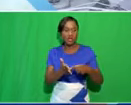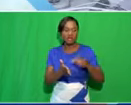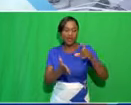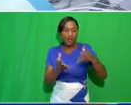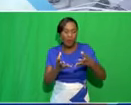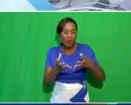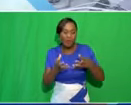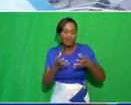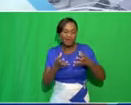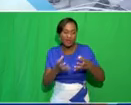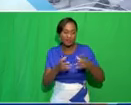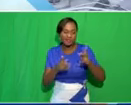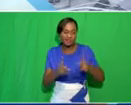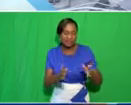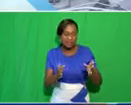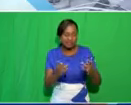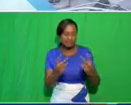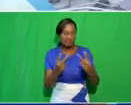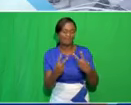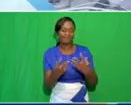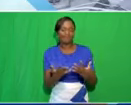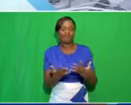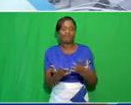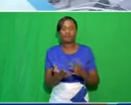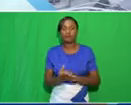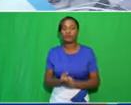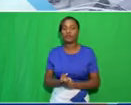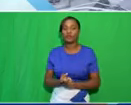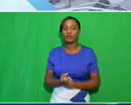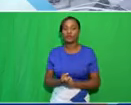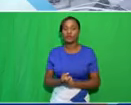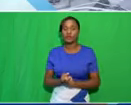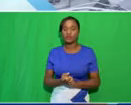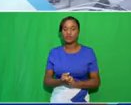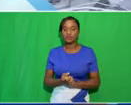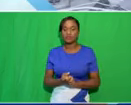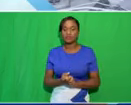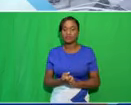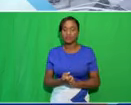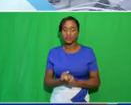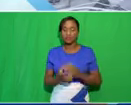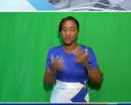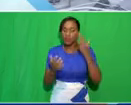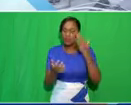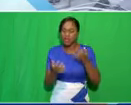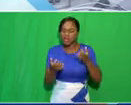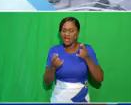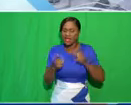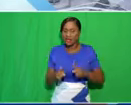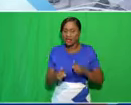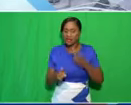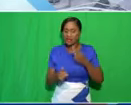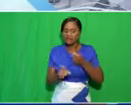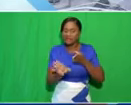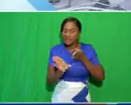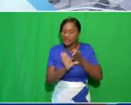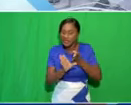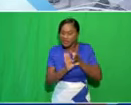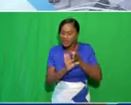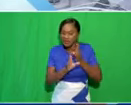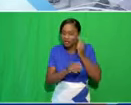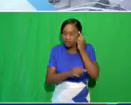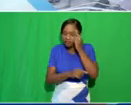whole transition in terms of having to deal with the whole issue of changing, dealing with the psychological, the